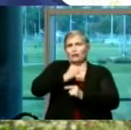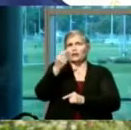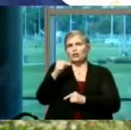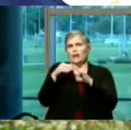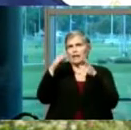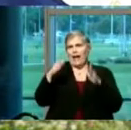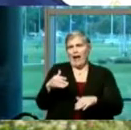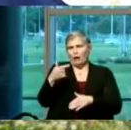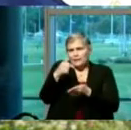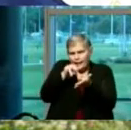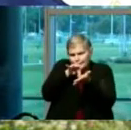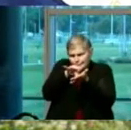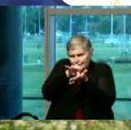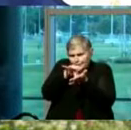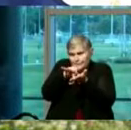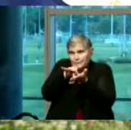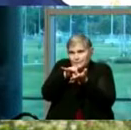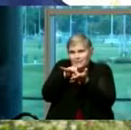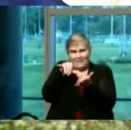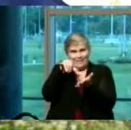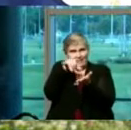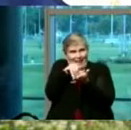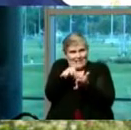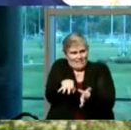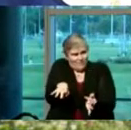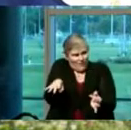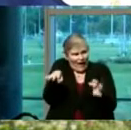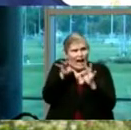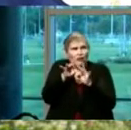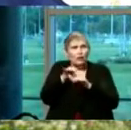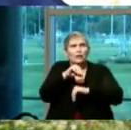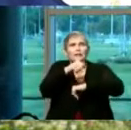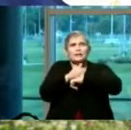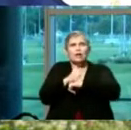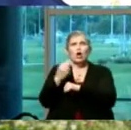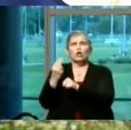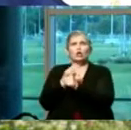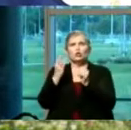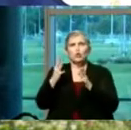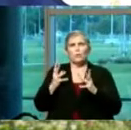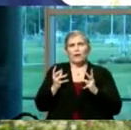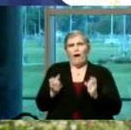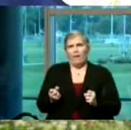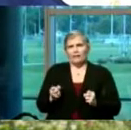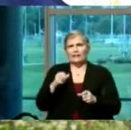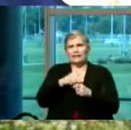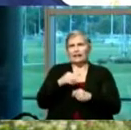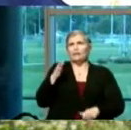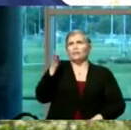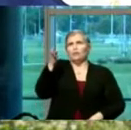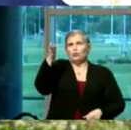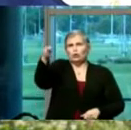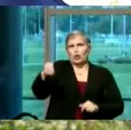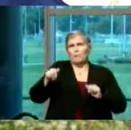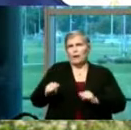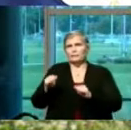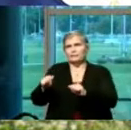accounting. It's absolutely vital if we're to establish consumer confidence in these emerging products and